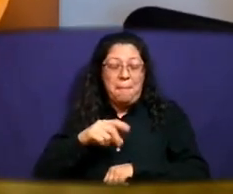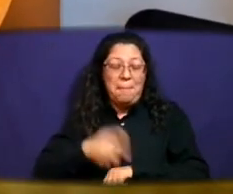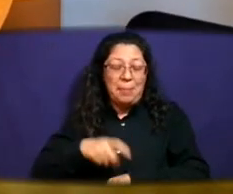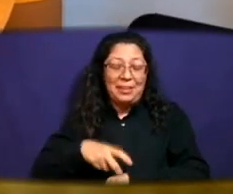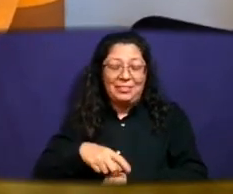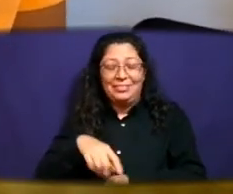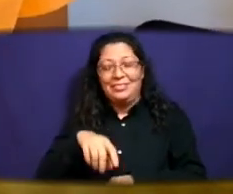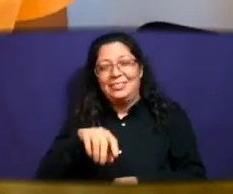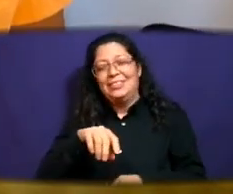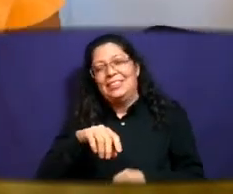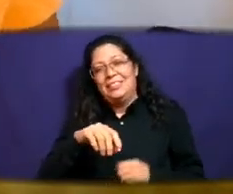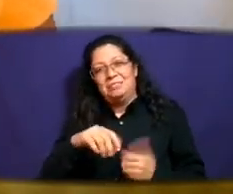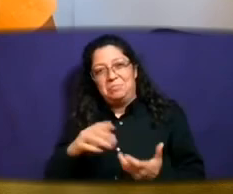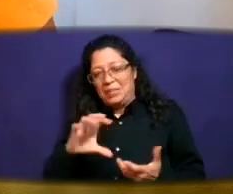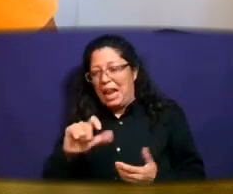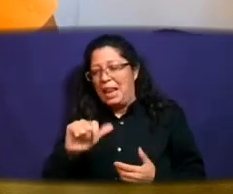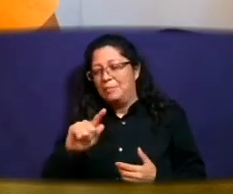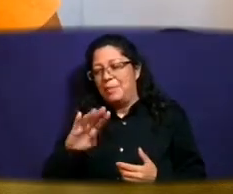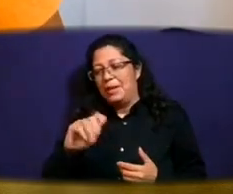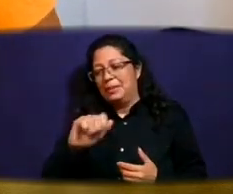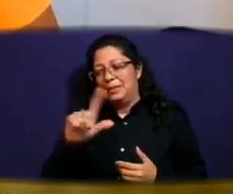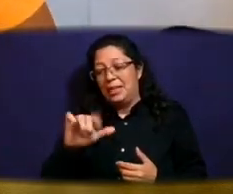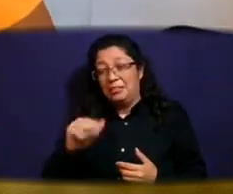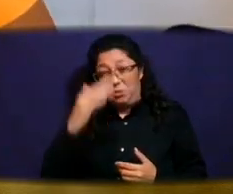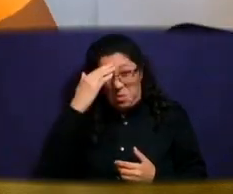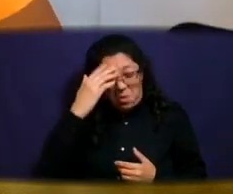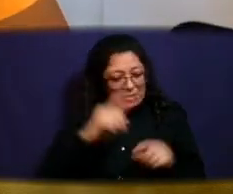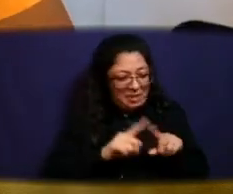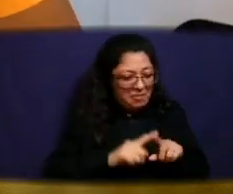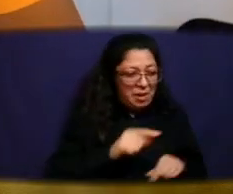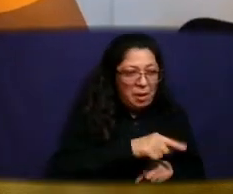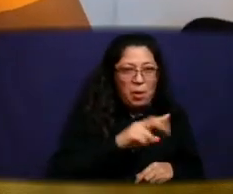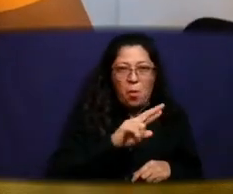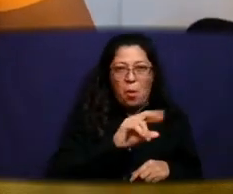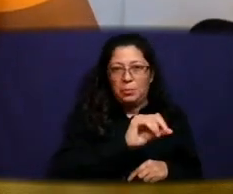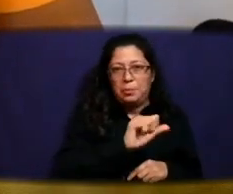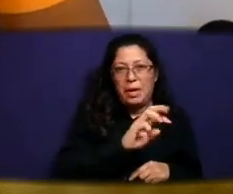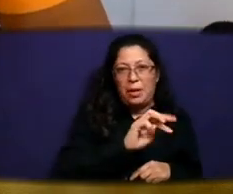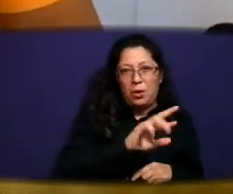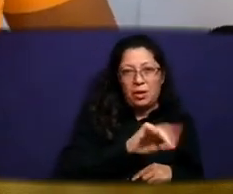difference between rosemary and mint.